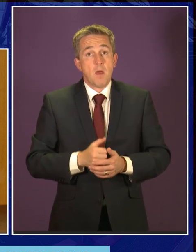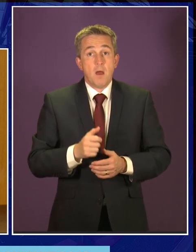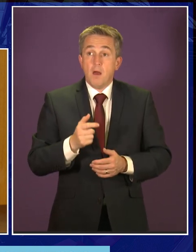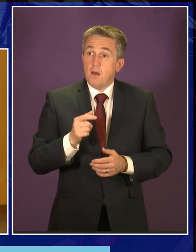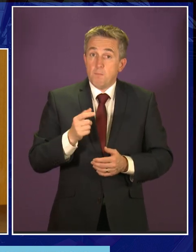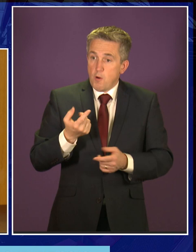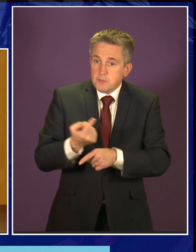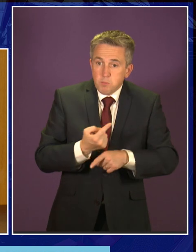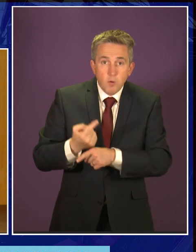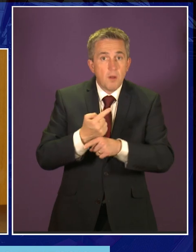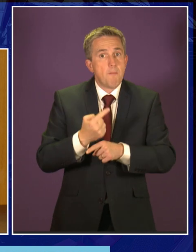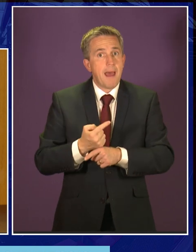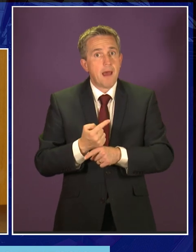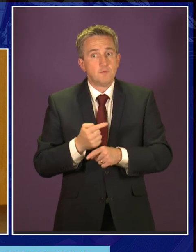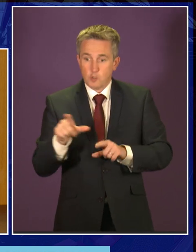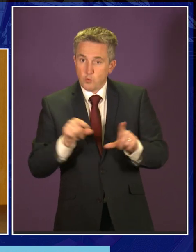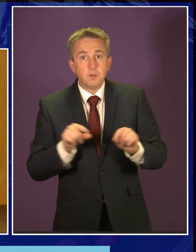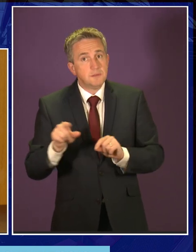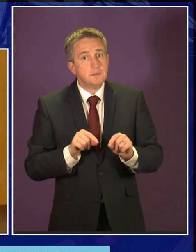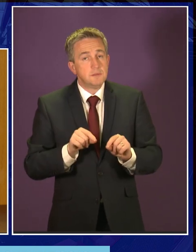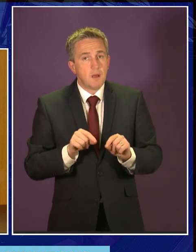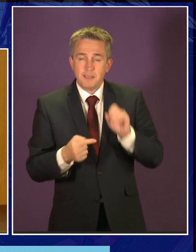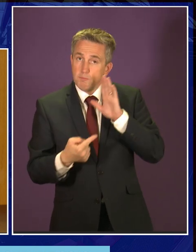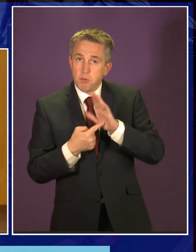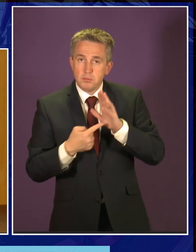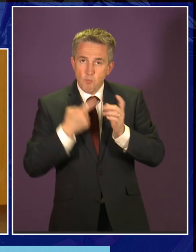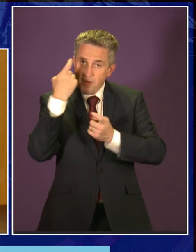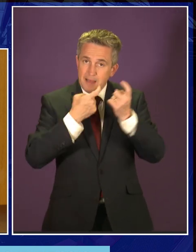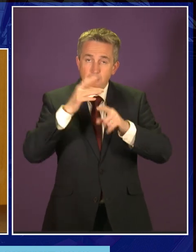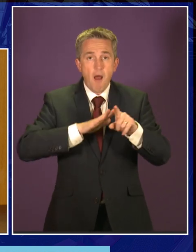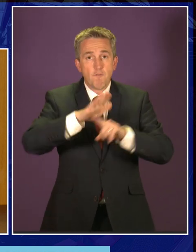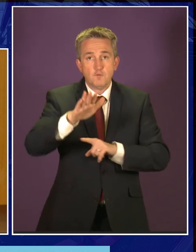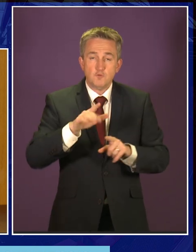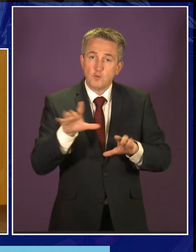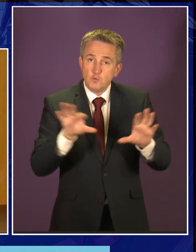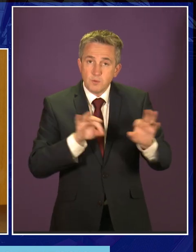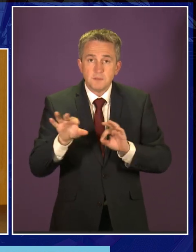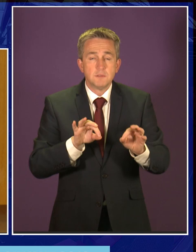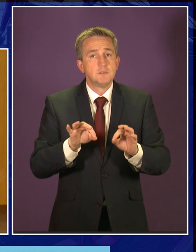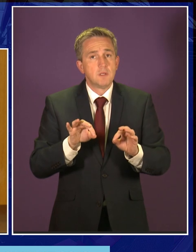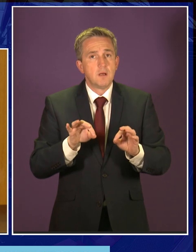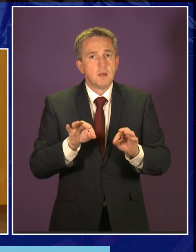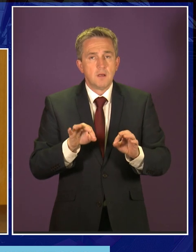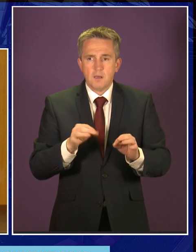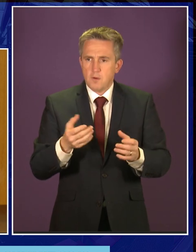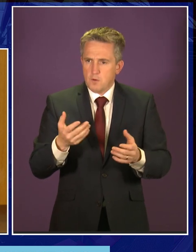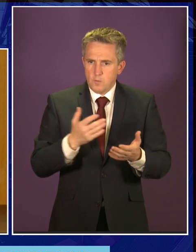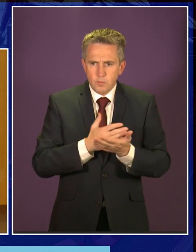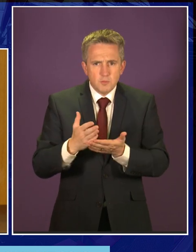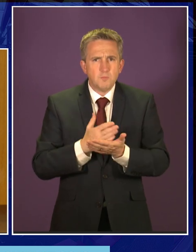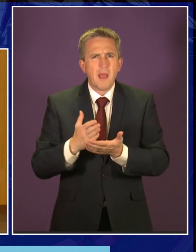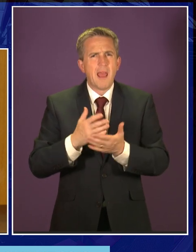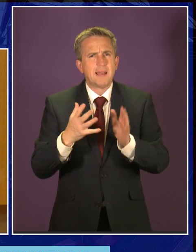have voice and choice, and that the choices we make are really important. There were eloquent examples of the resilience of culture